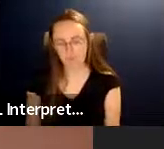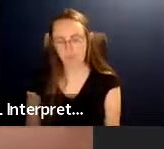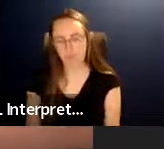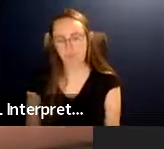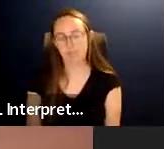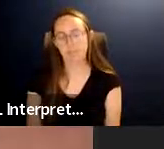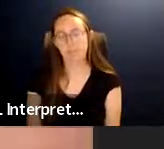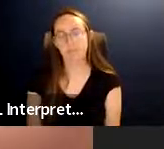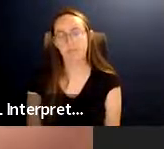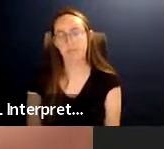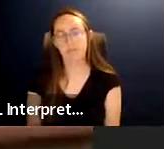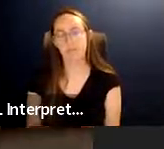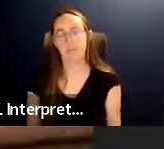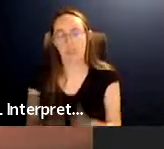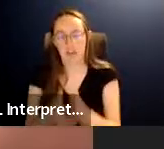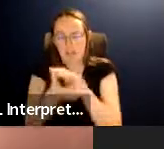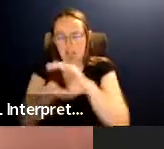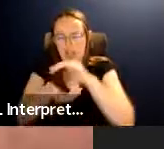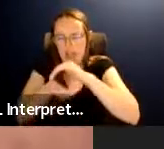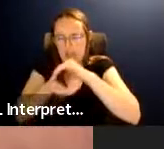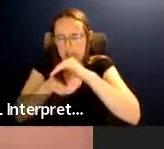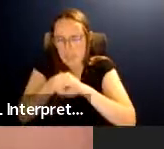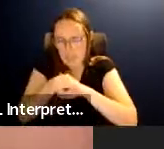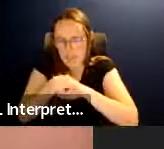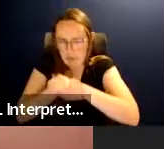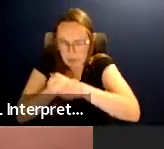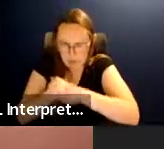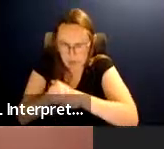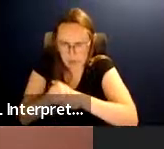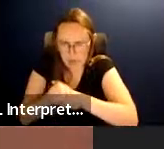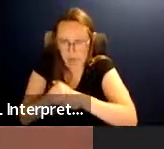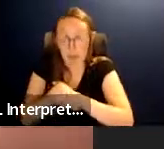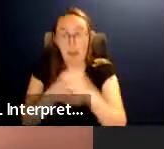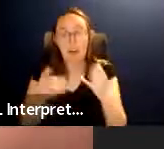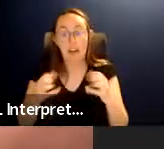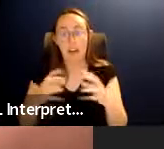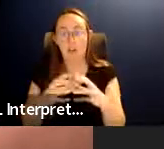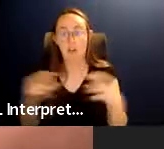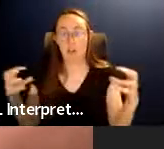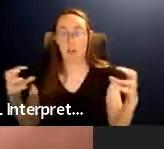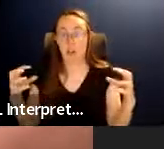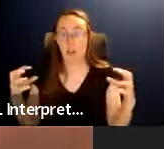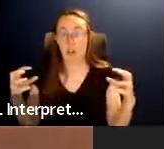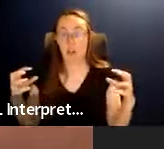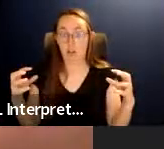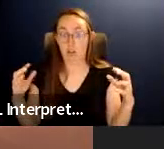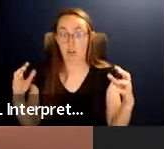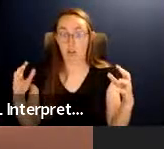And now I'm going to squeeze it together. And now check this out. Pull it apart.